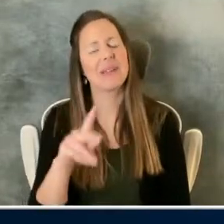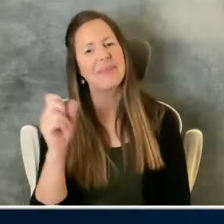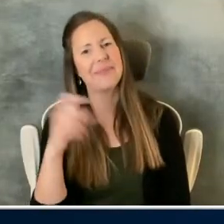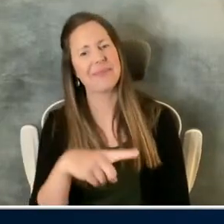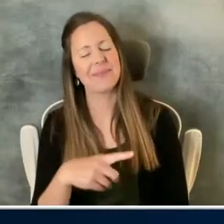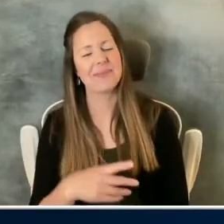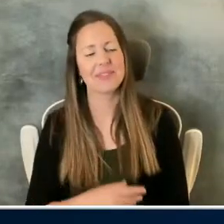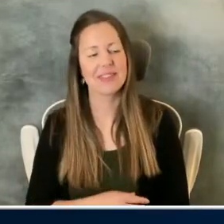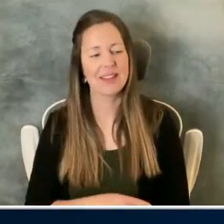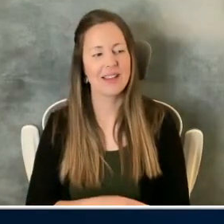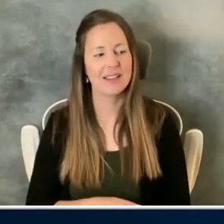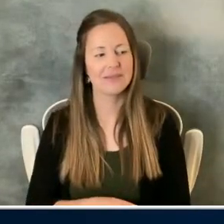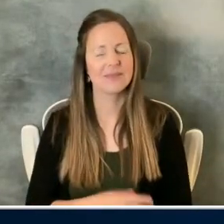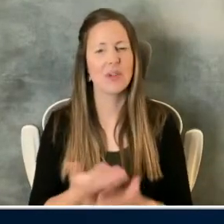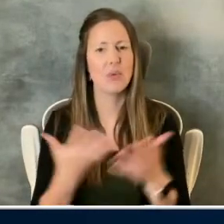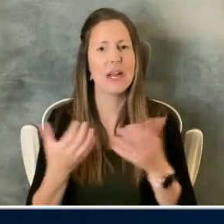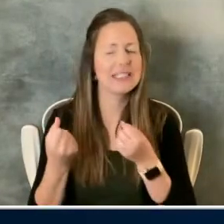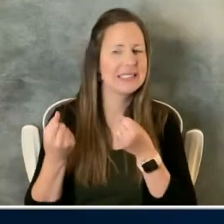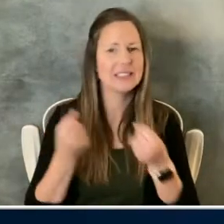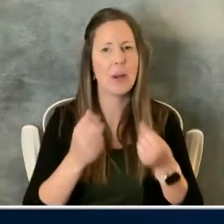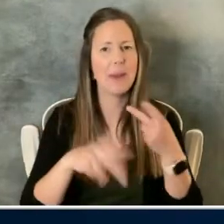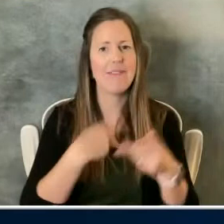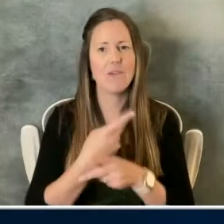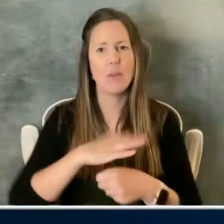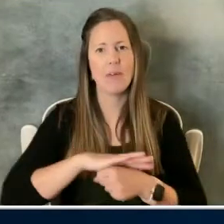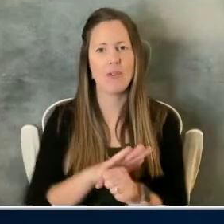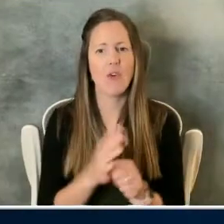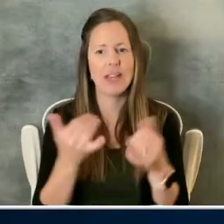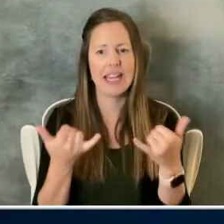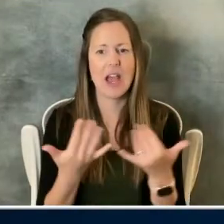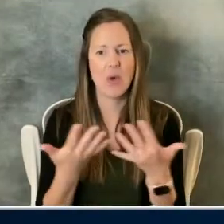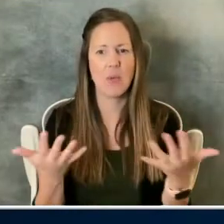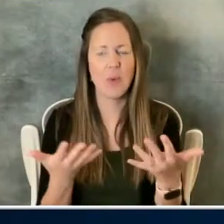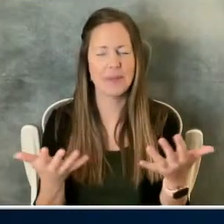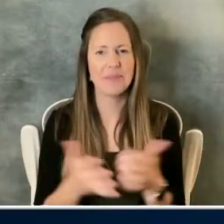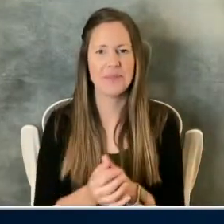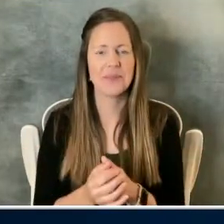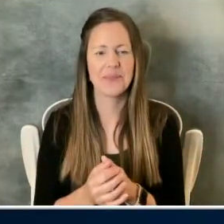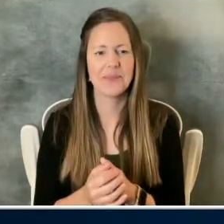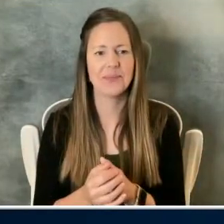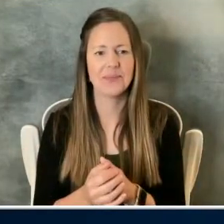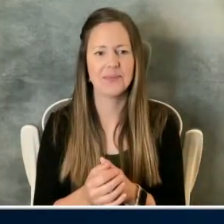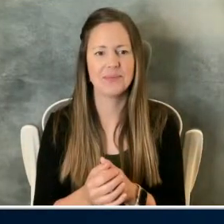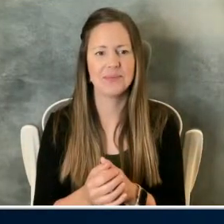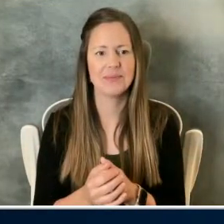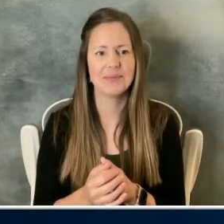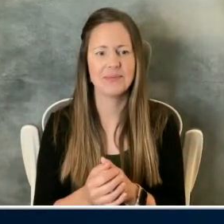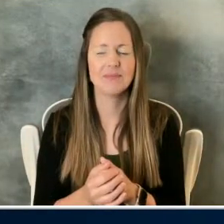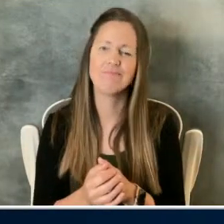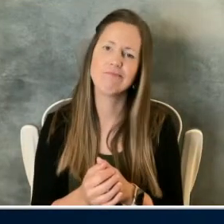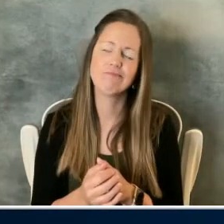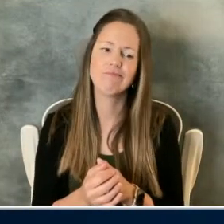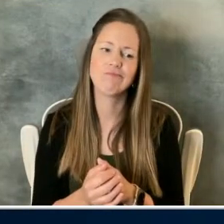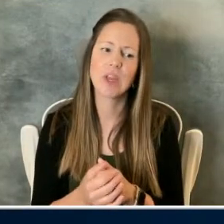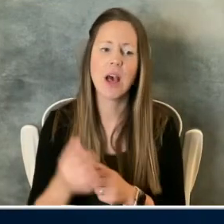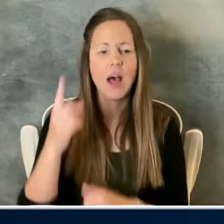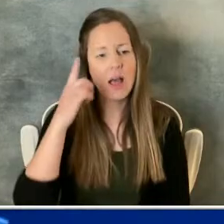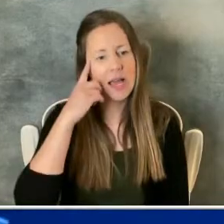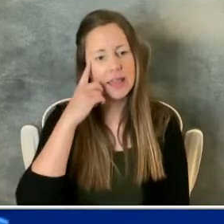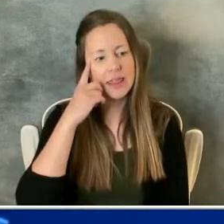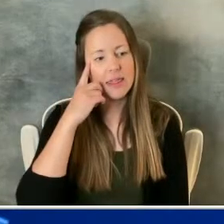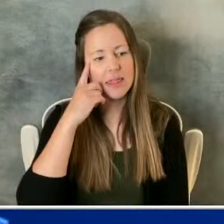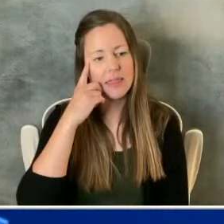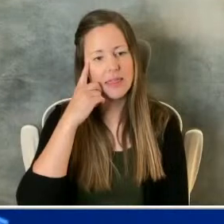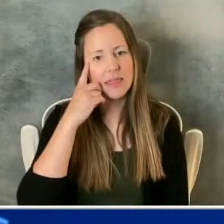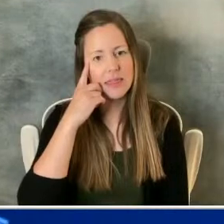dominant form of COVID right now? What number is it? Well, what's the variant? Oh, I think it's basically 2.